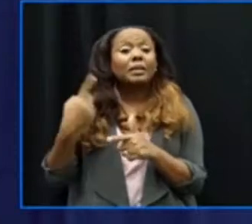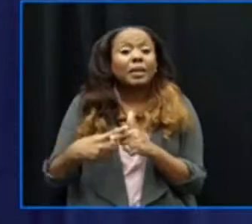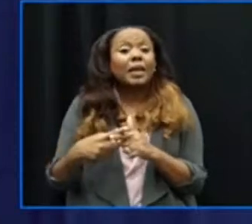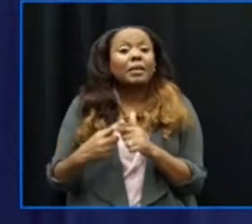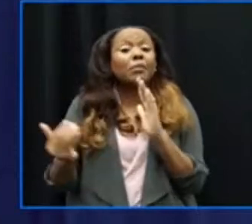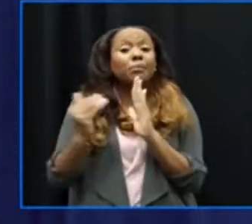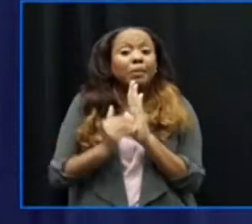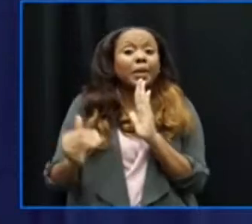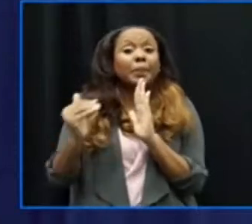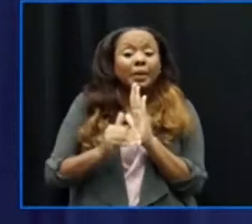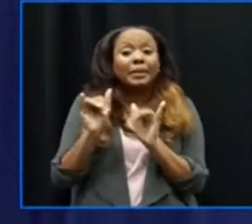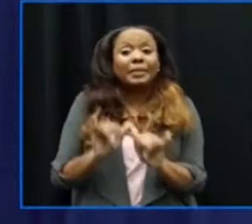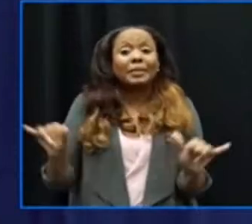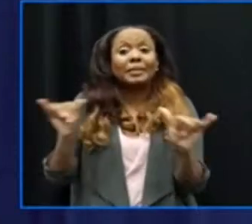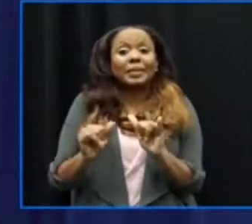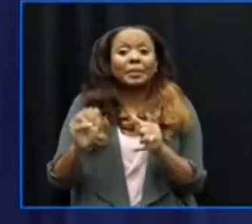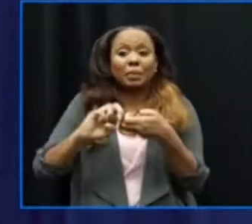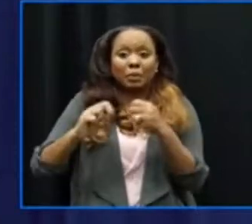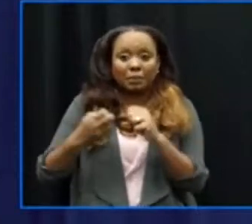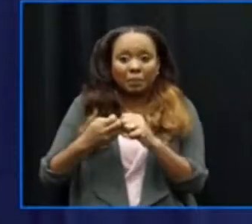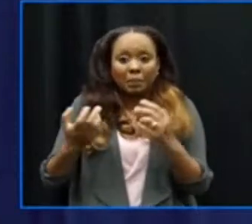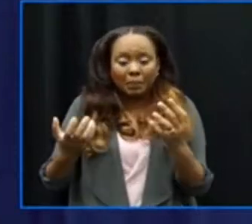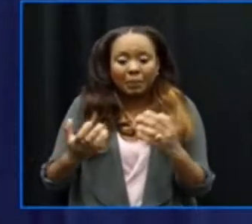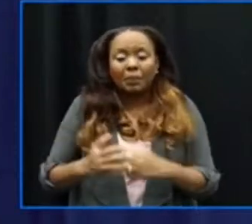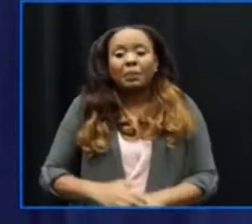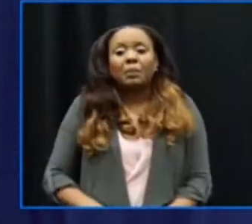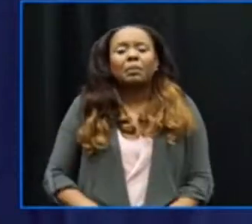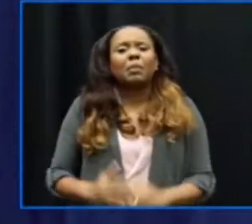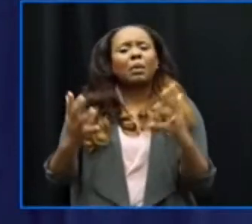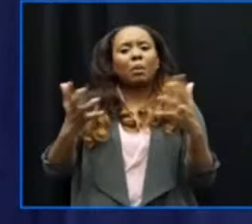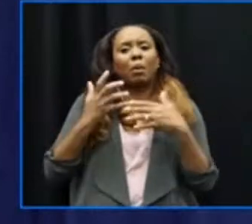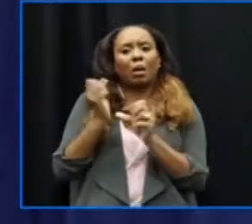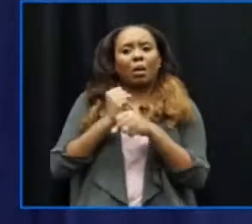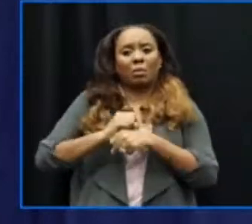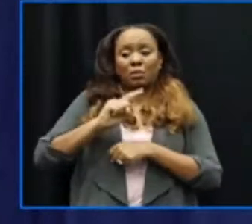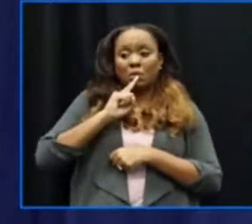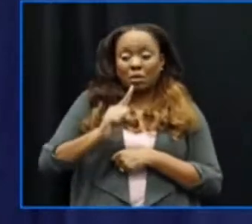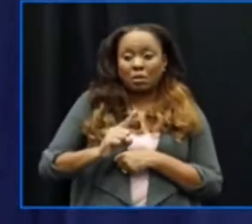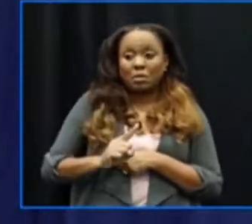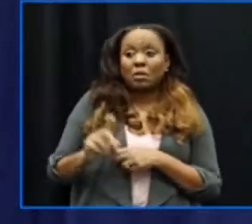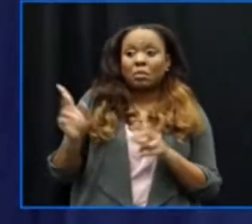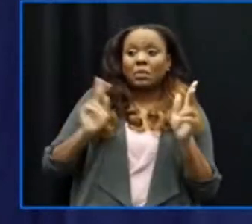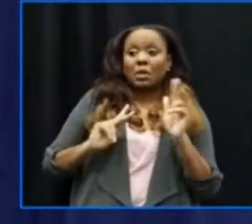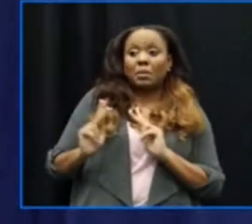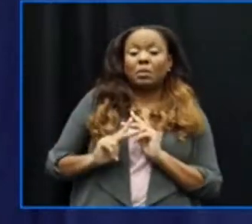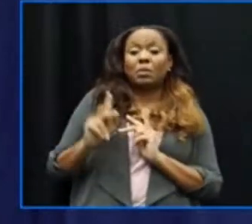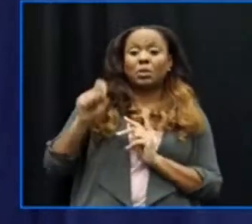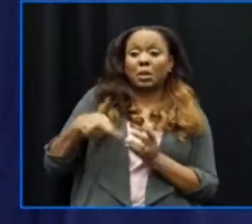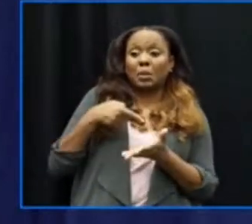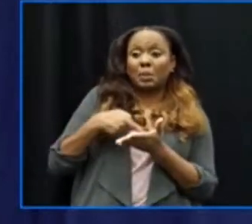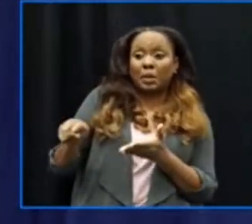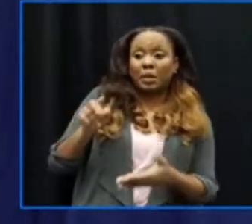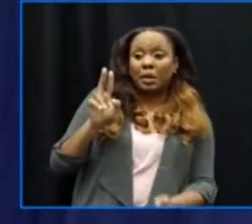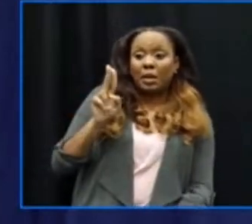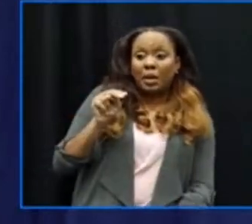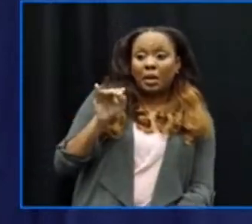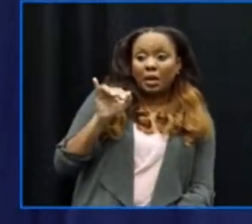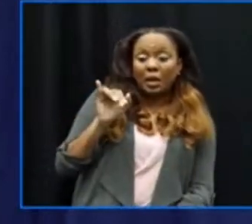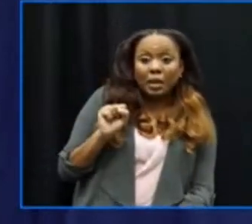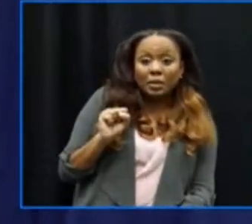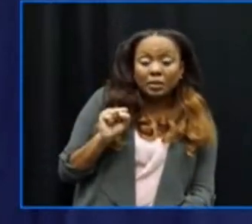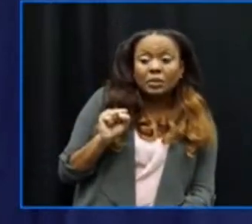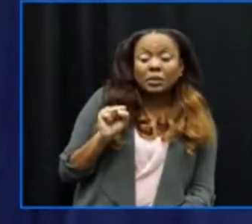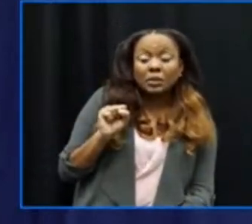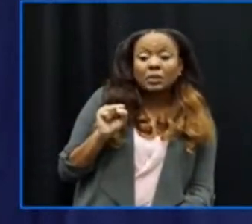NIS. The other side, though, is that we also want to ensure that those people who should contribute and therefore qualify for pension in